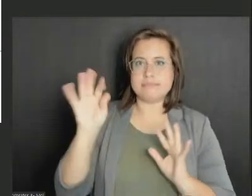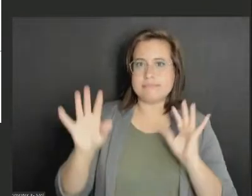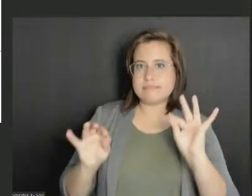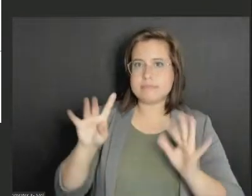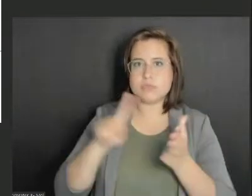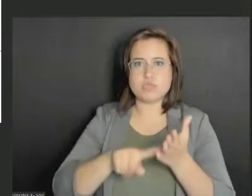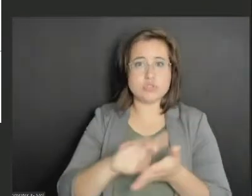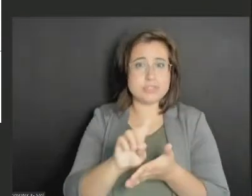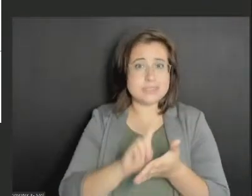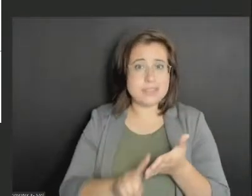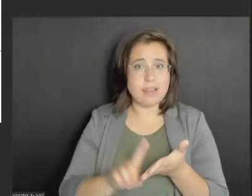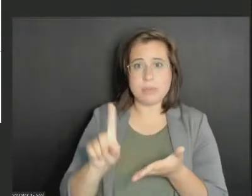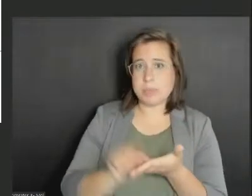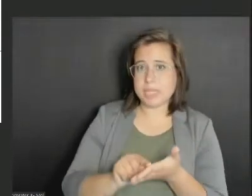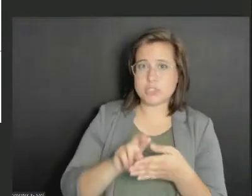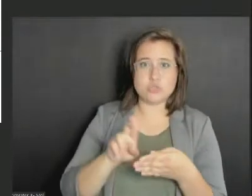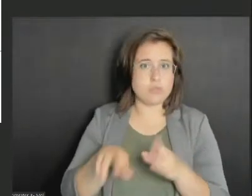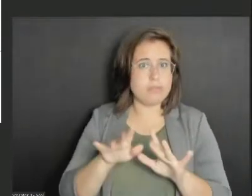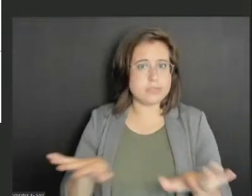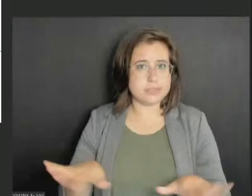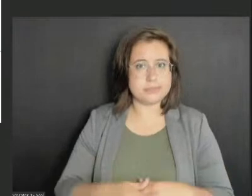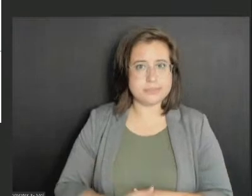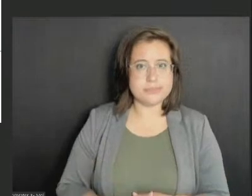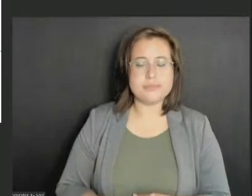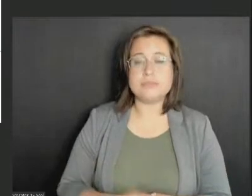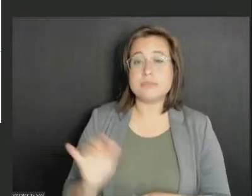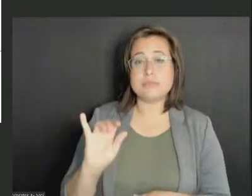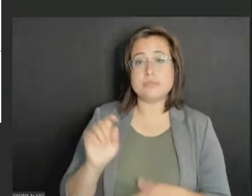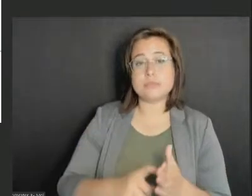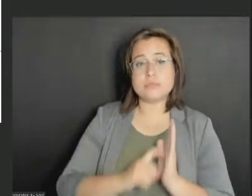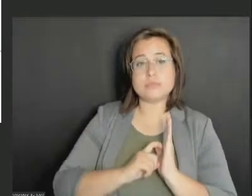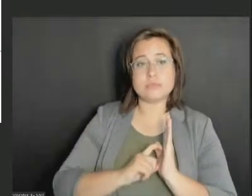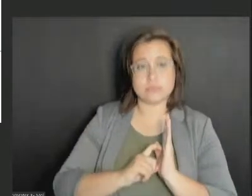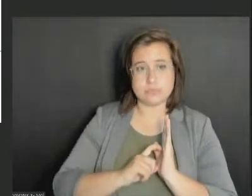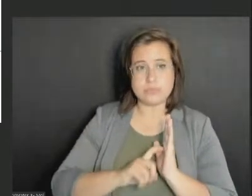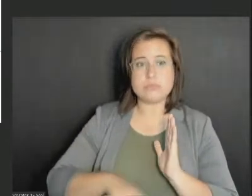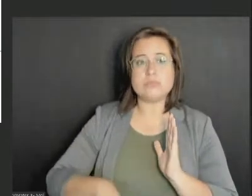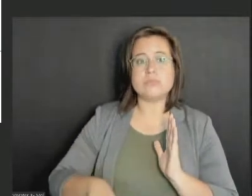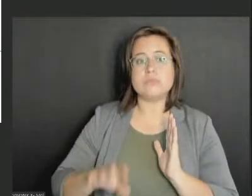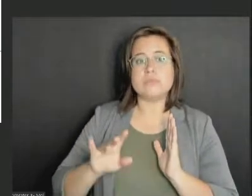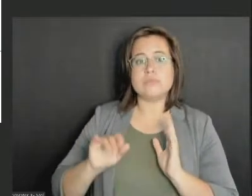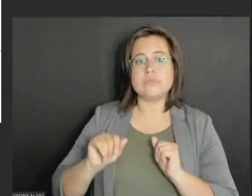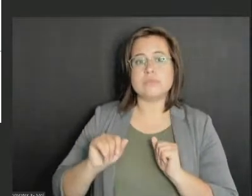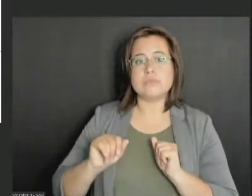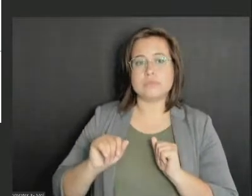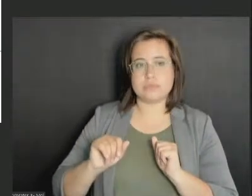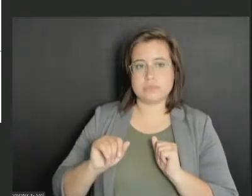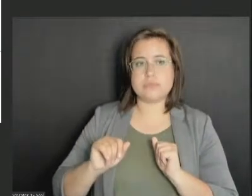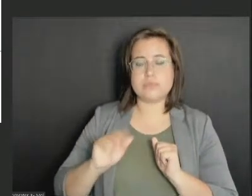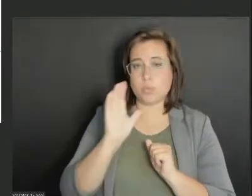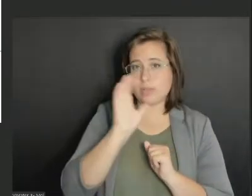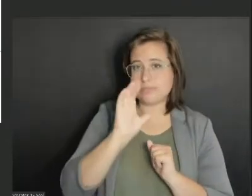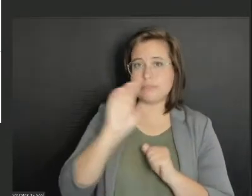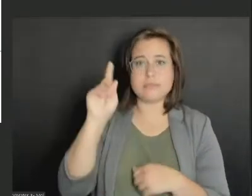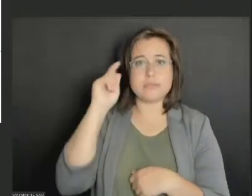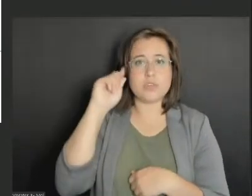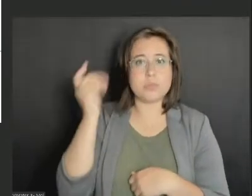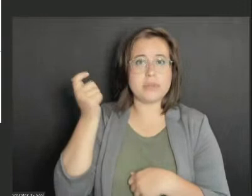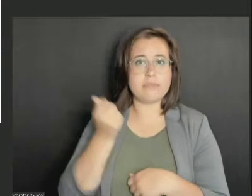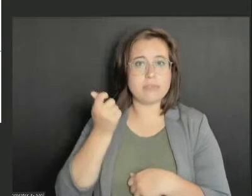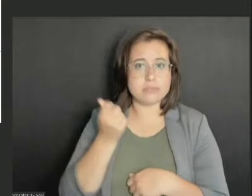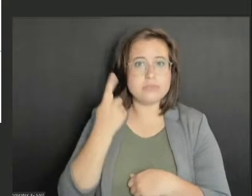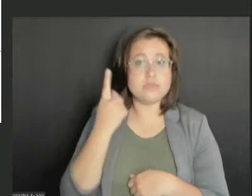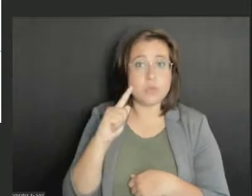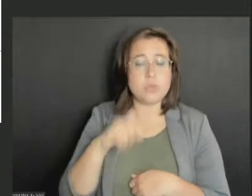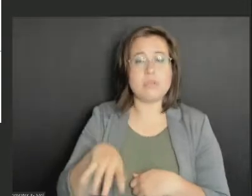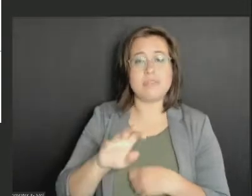and publications. It should also require grantees that received government funding for performing research to